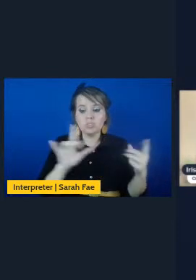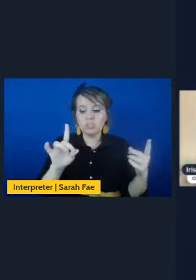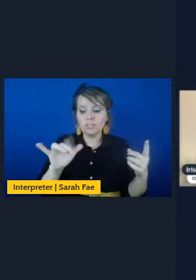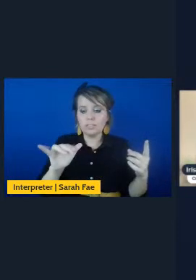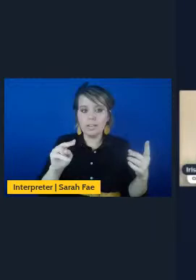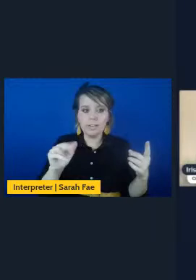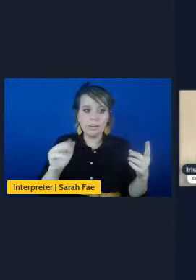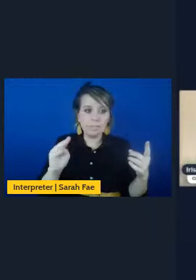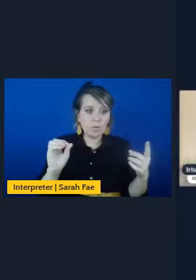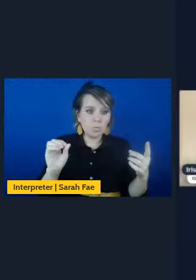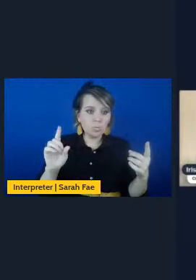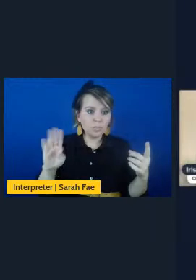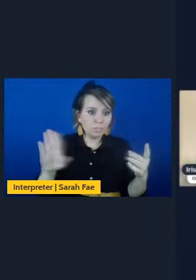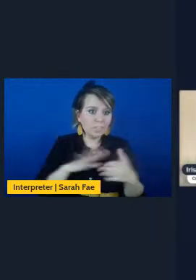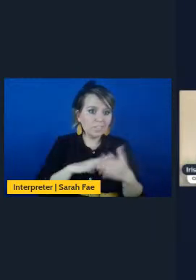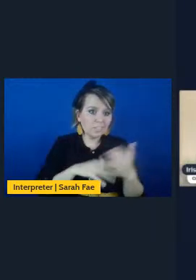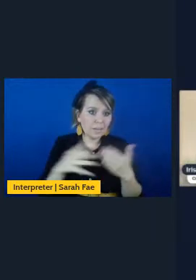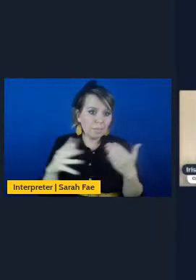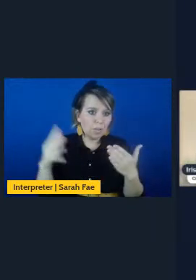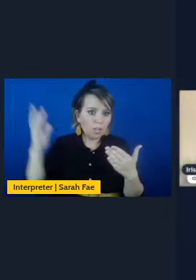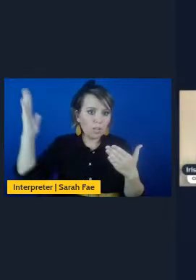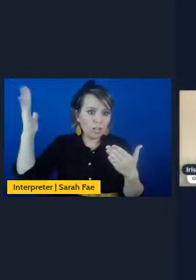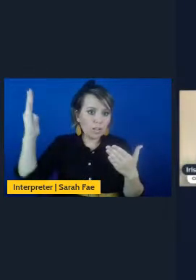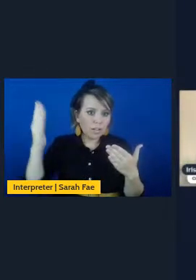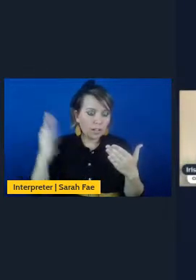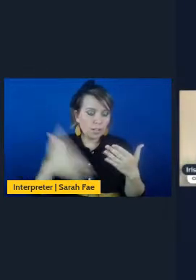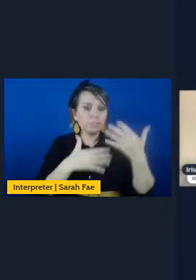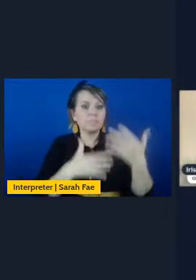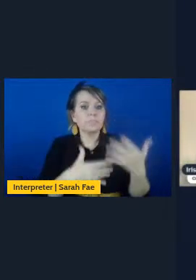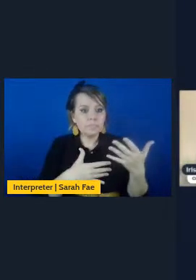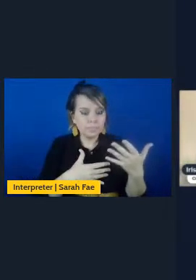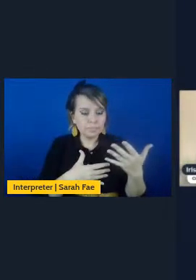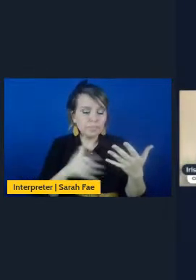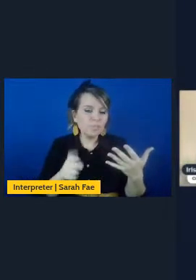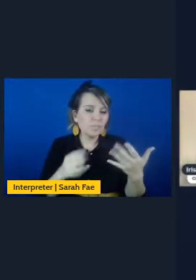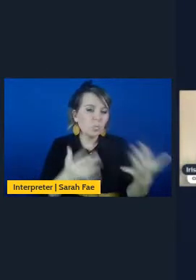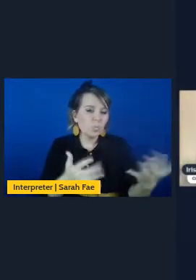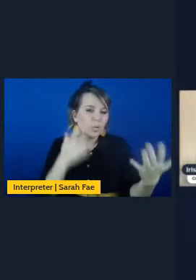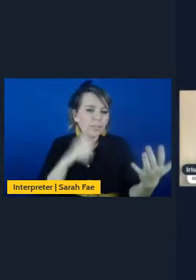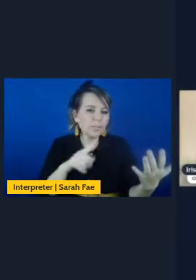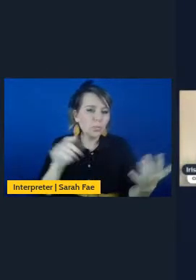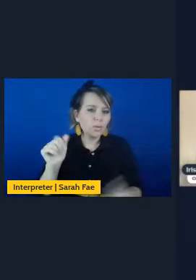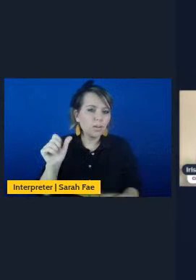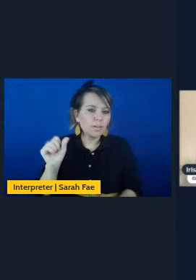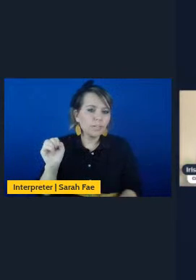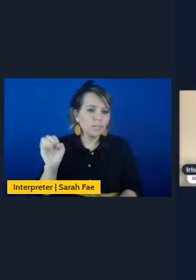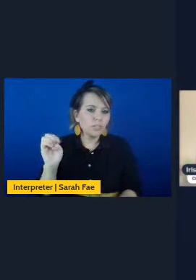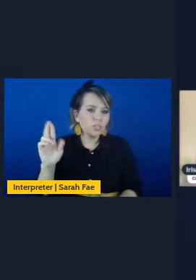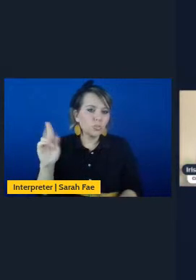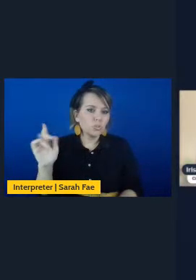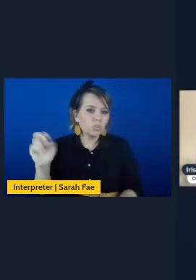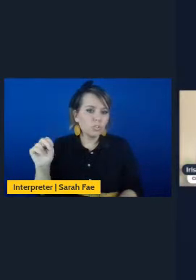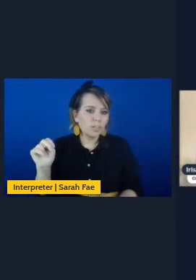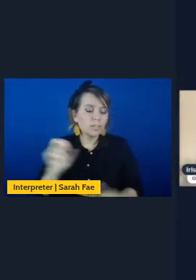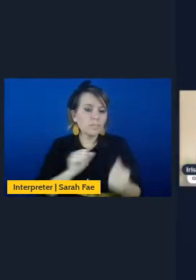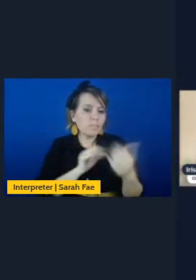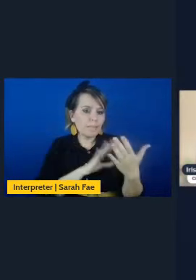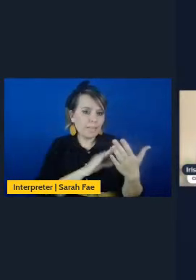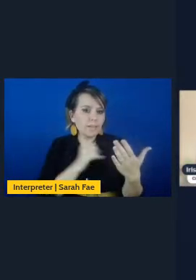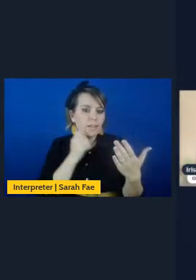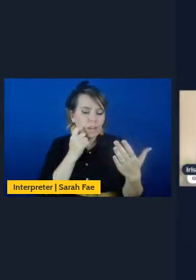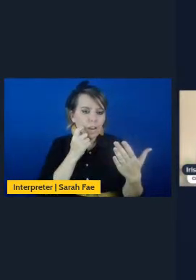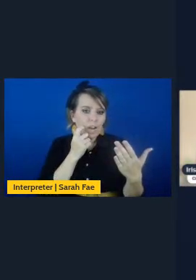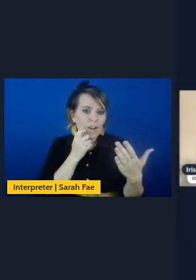table. And that's why we can leverage the wait for assertions method and feature of the CDK